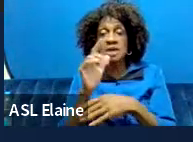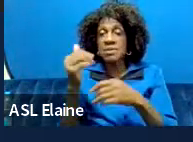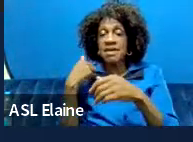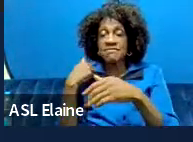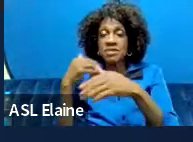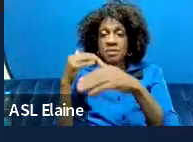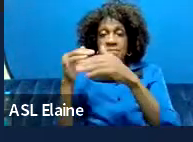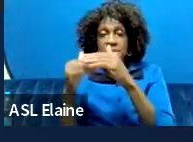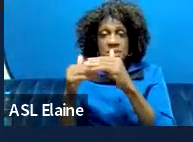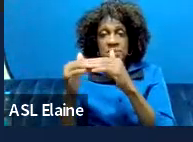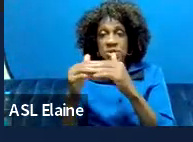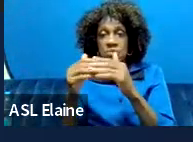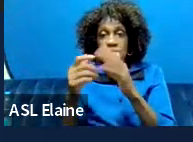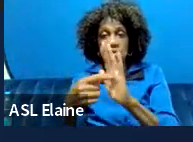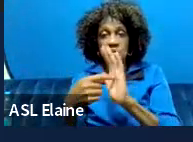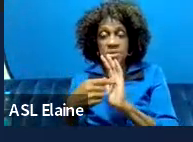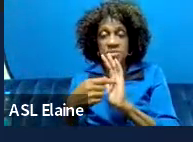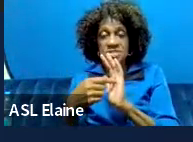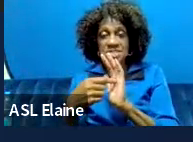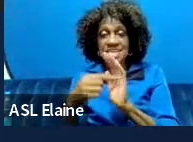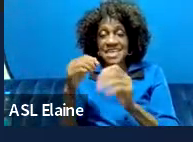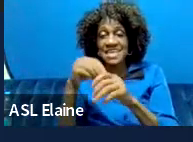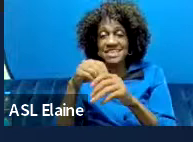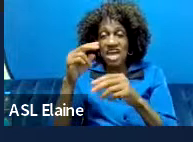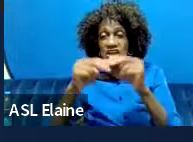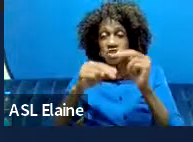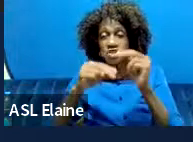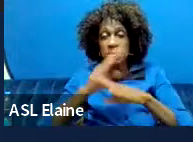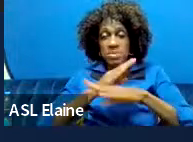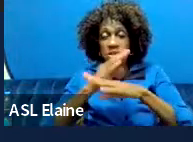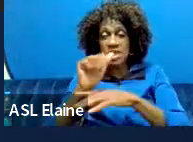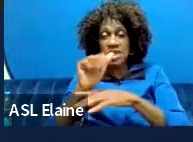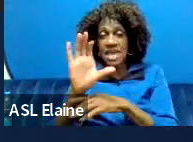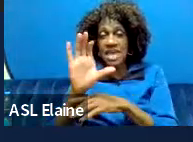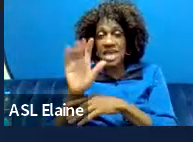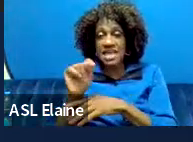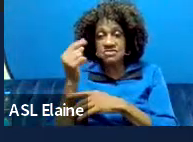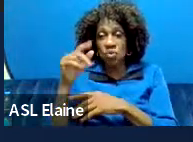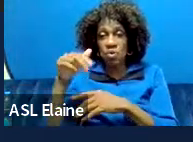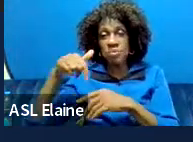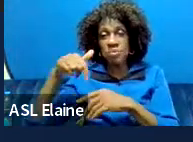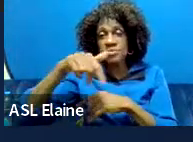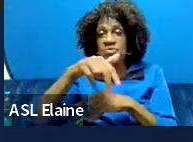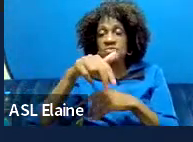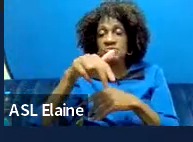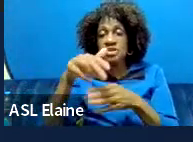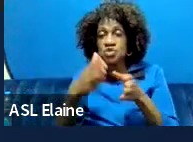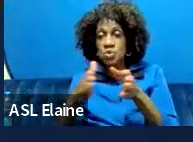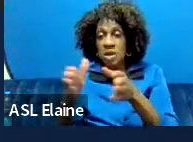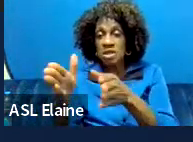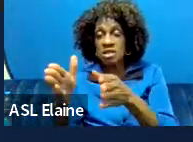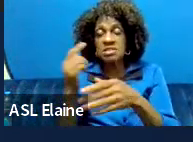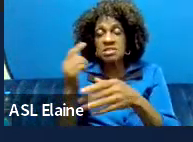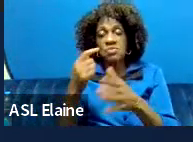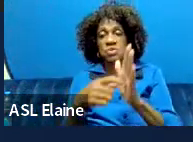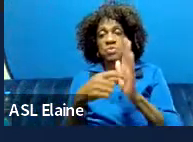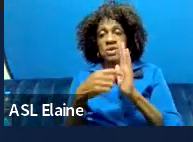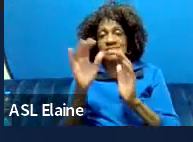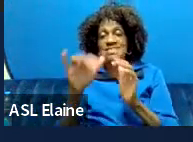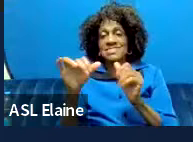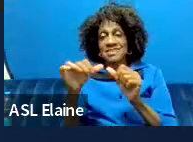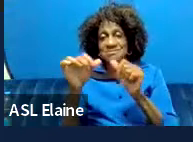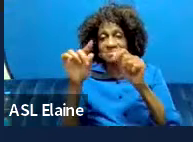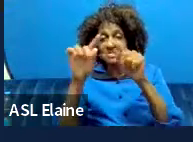accessibility requirements found in the Architectural Barriers Act for pedestrian trails, it requires that